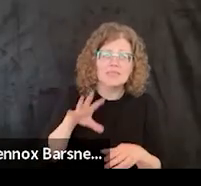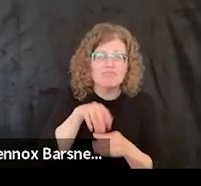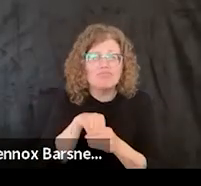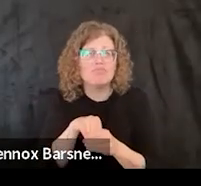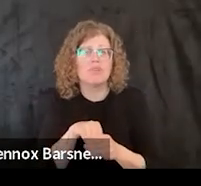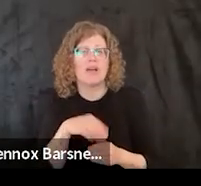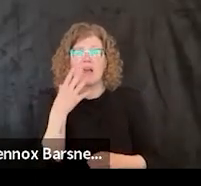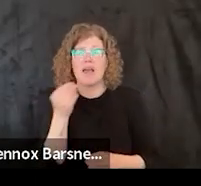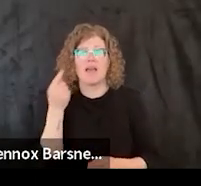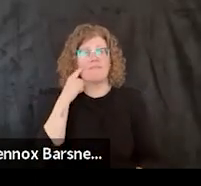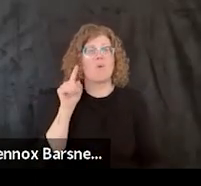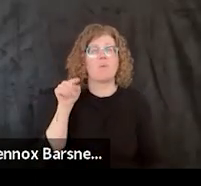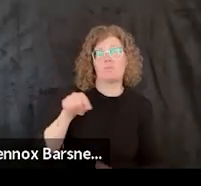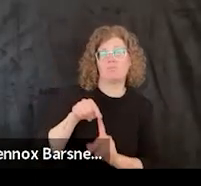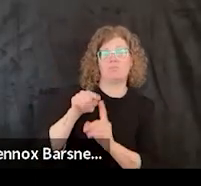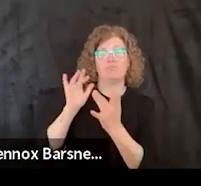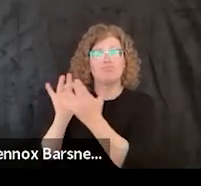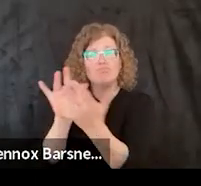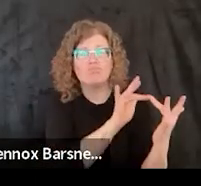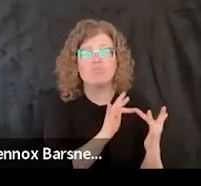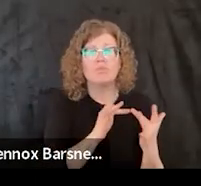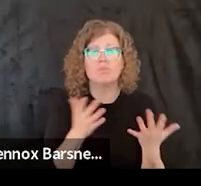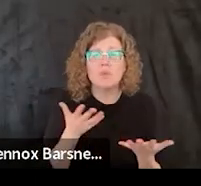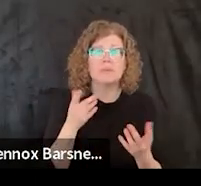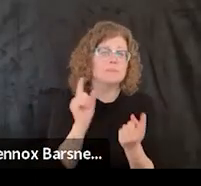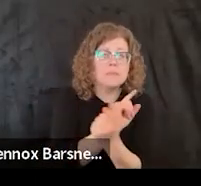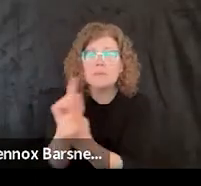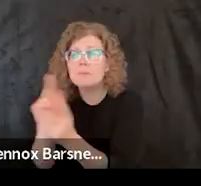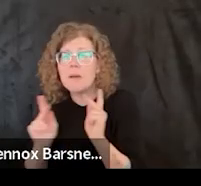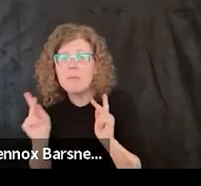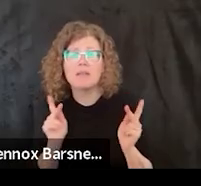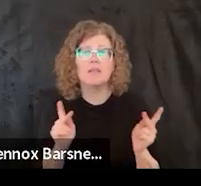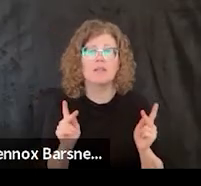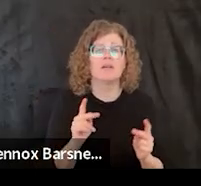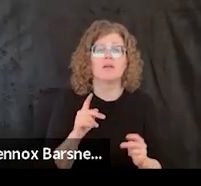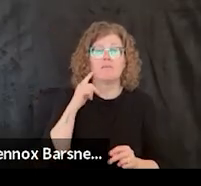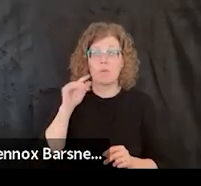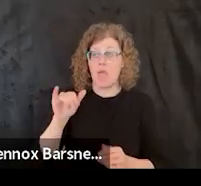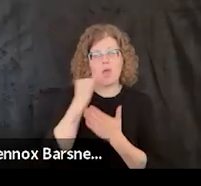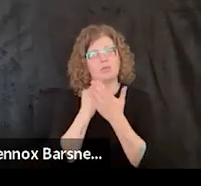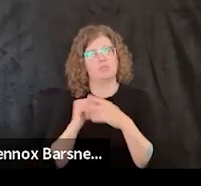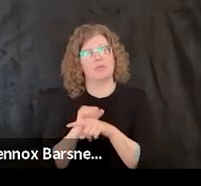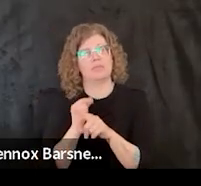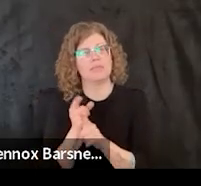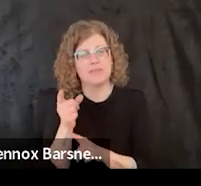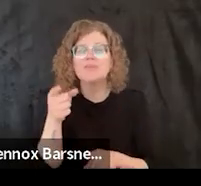branding, promotion, and marketing of your work and artistic practice. And you can network and attend